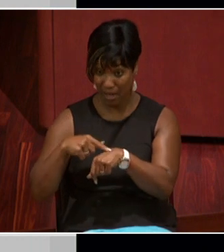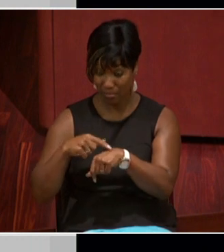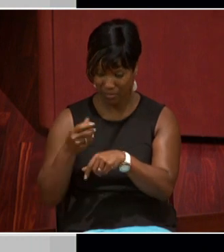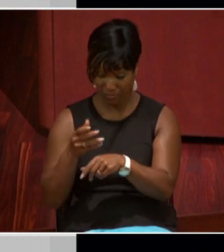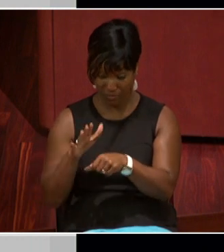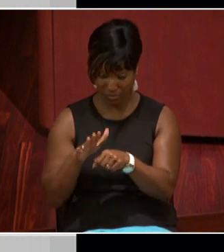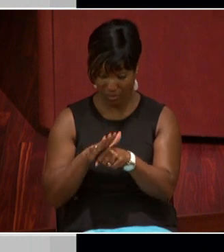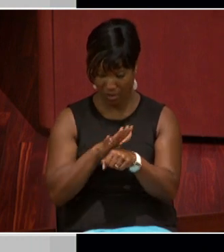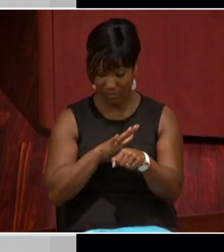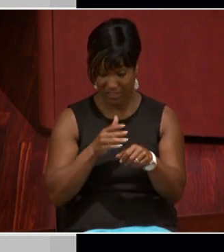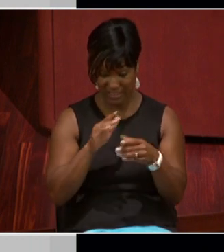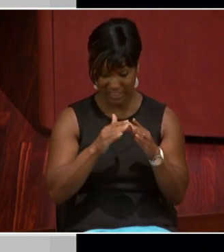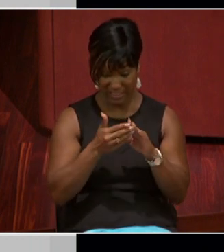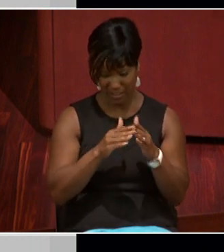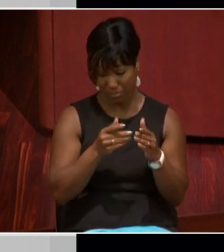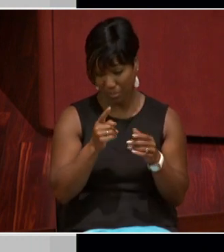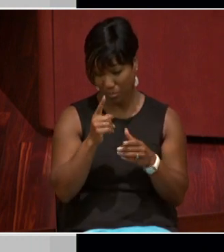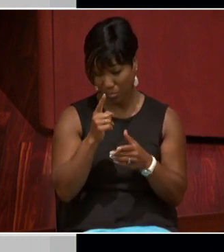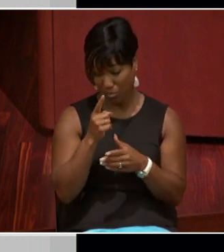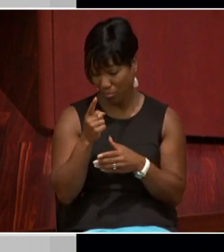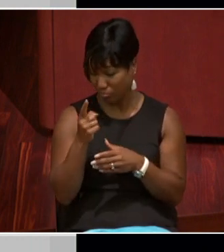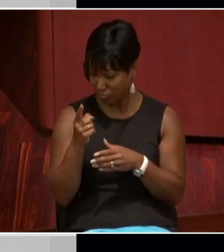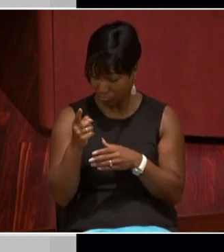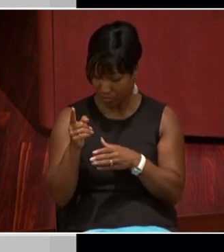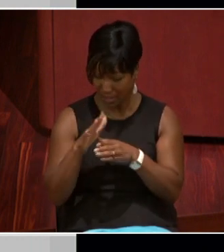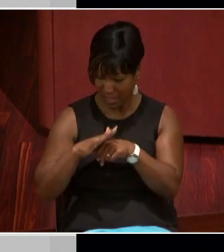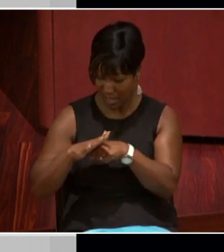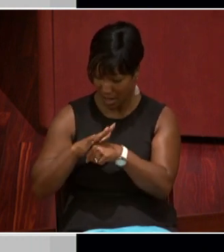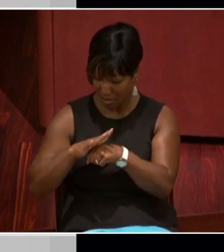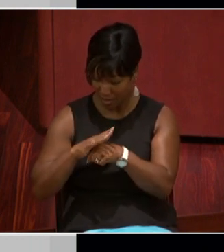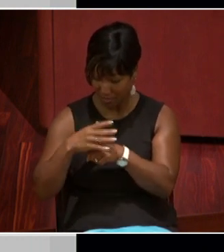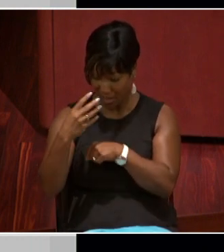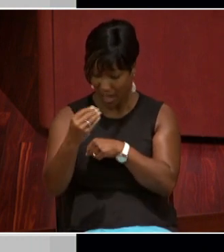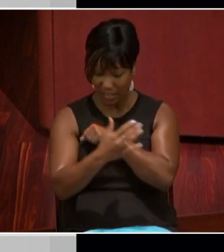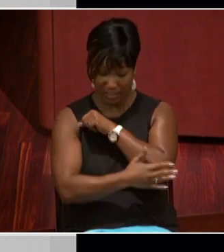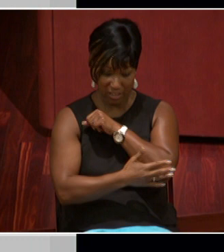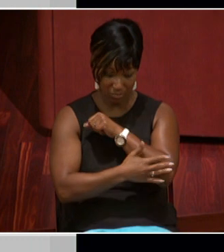blocks. If they were out in the country, it could be the entire county.